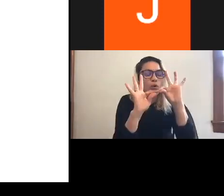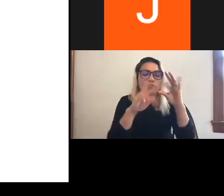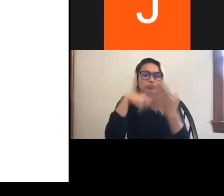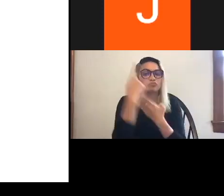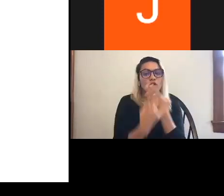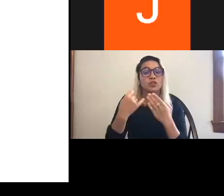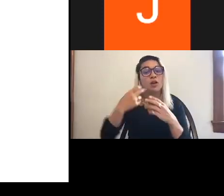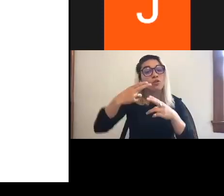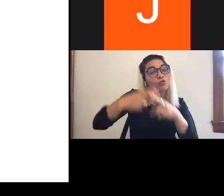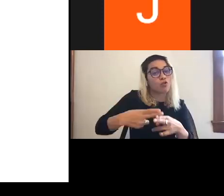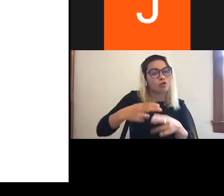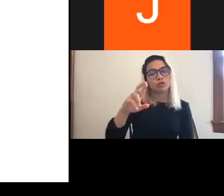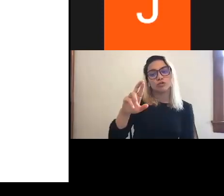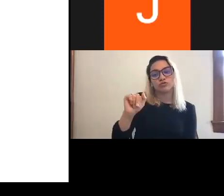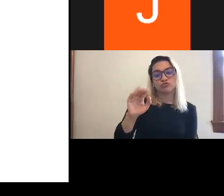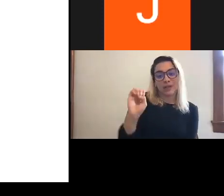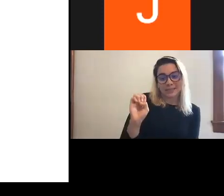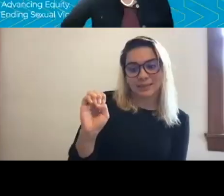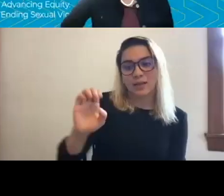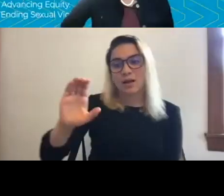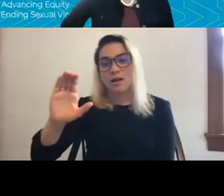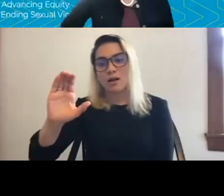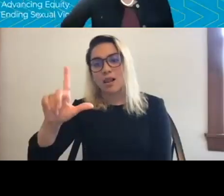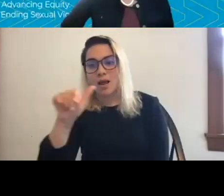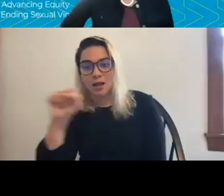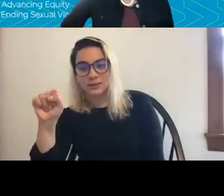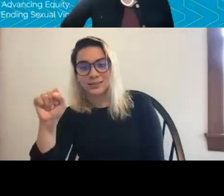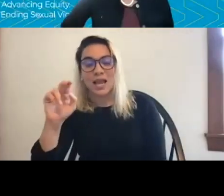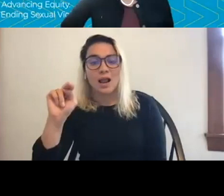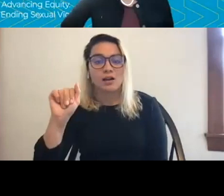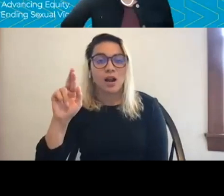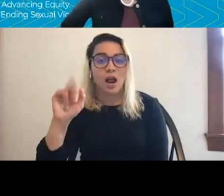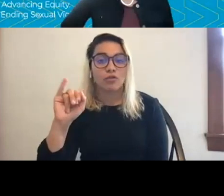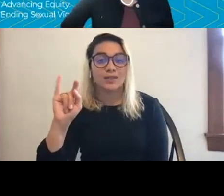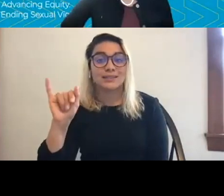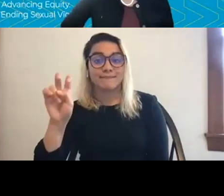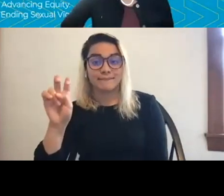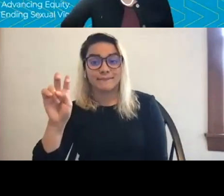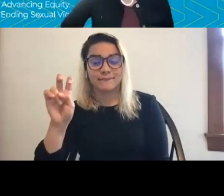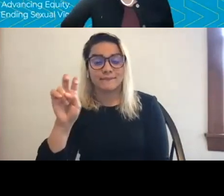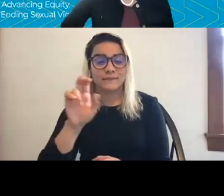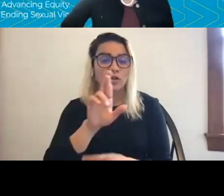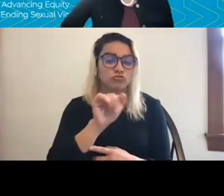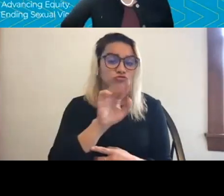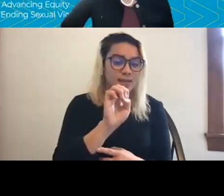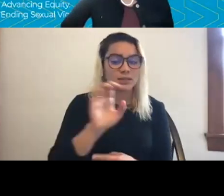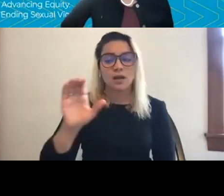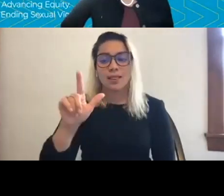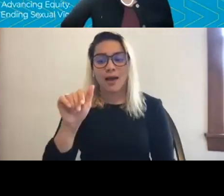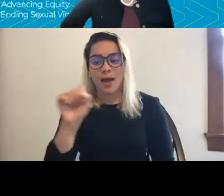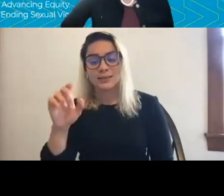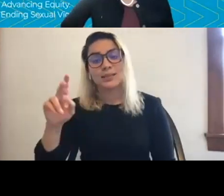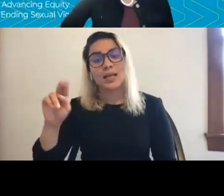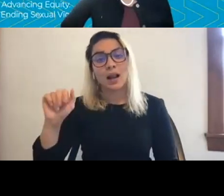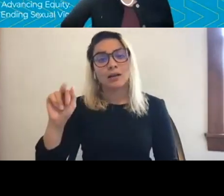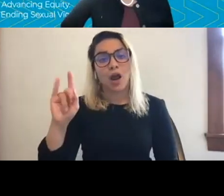be familiar with it, but what RaceClass Narrative has done is done a series